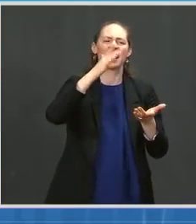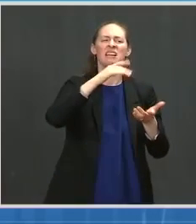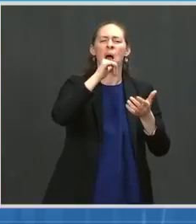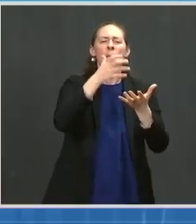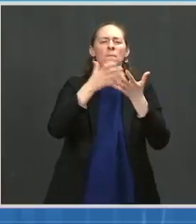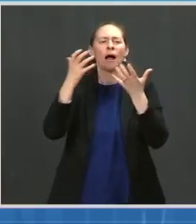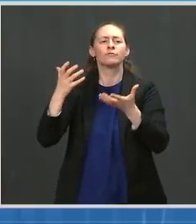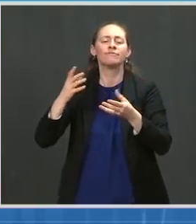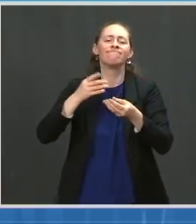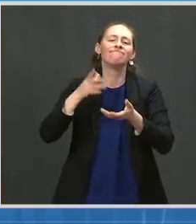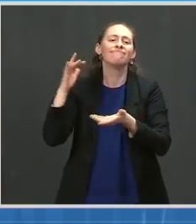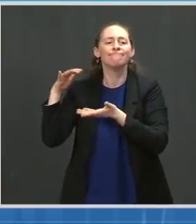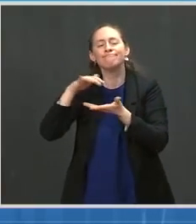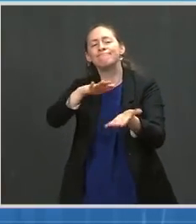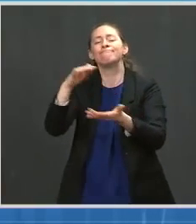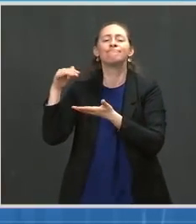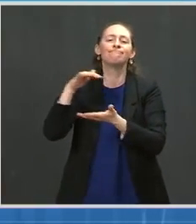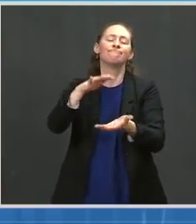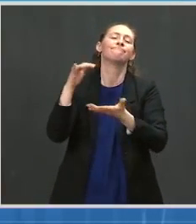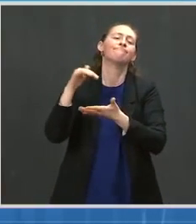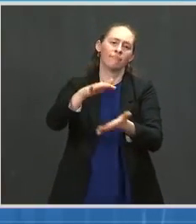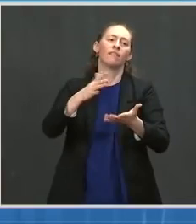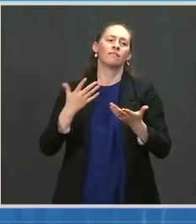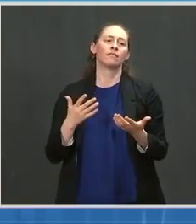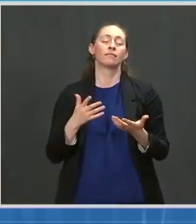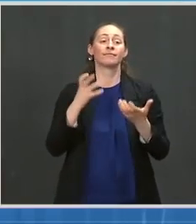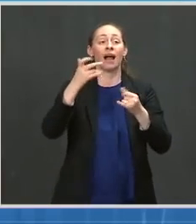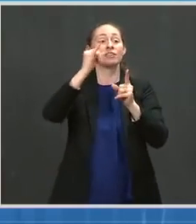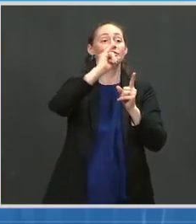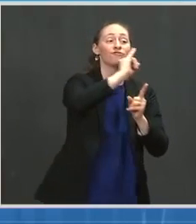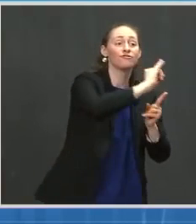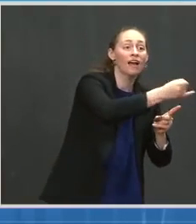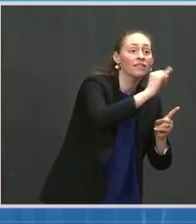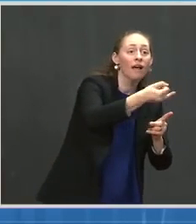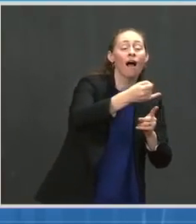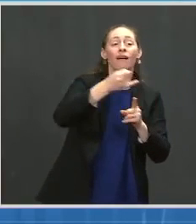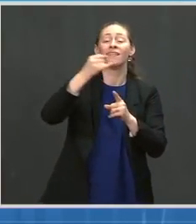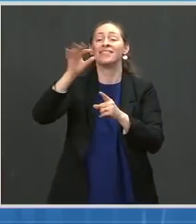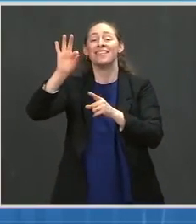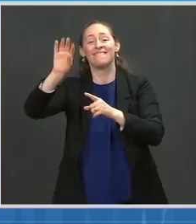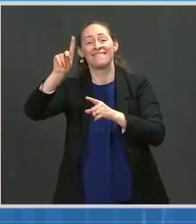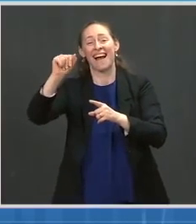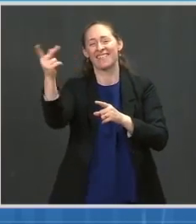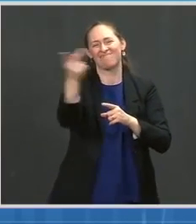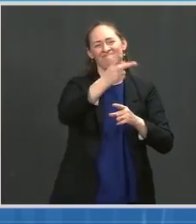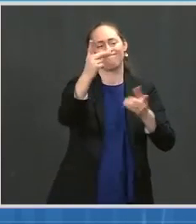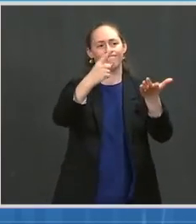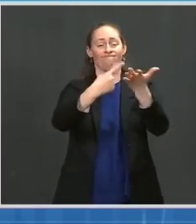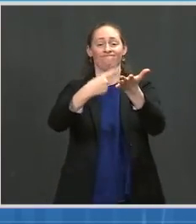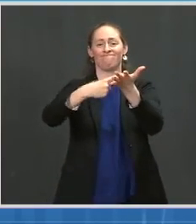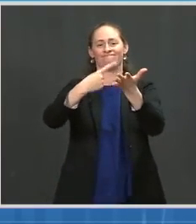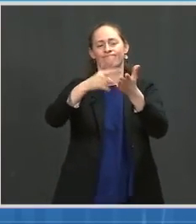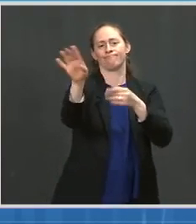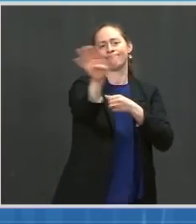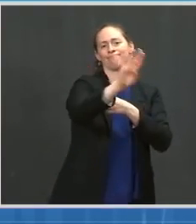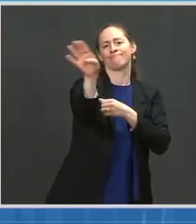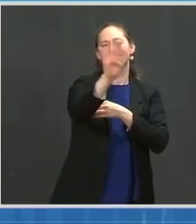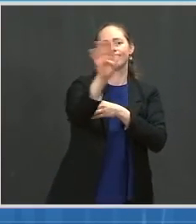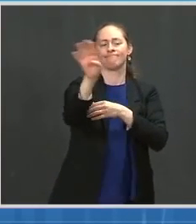and those conversations are between J&J and the FDA. I do think that the company is doing